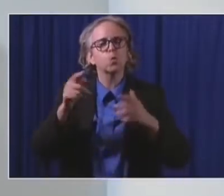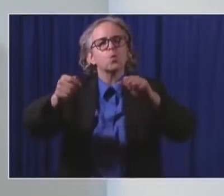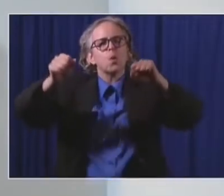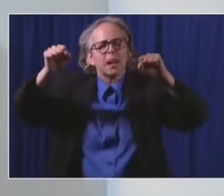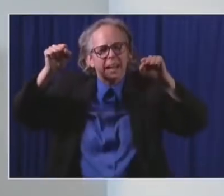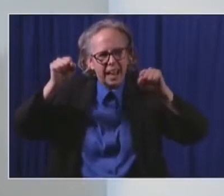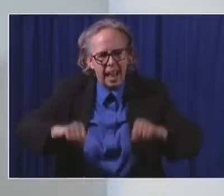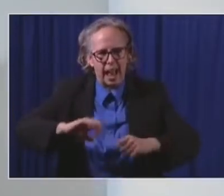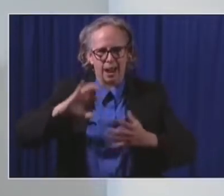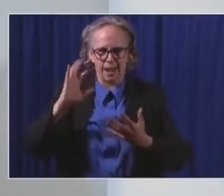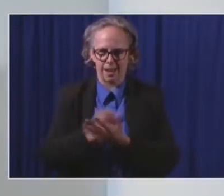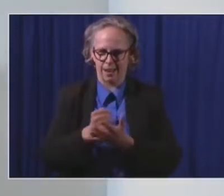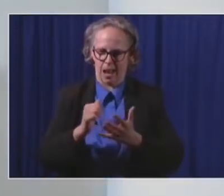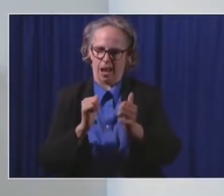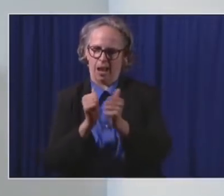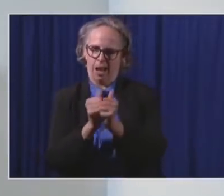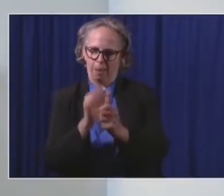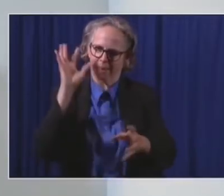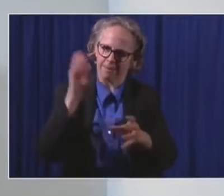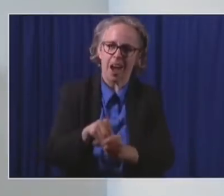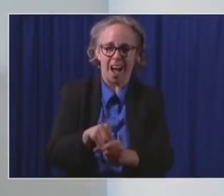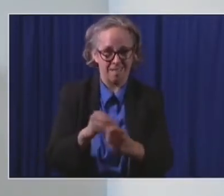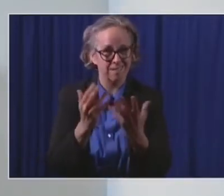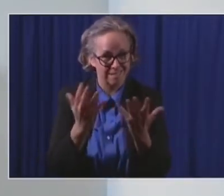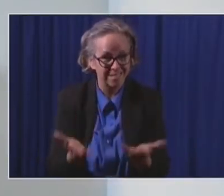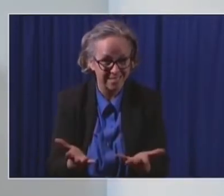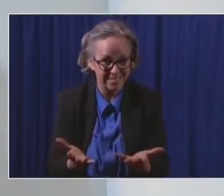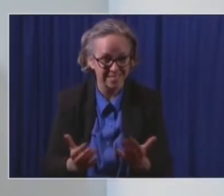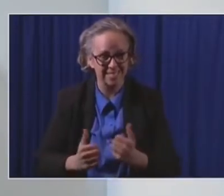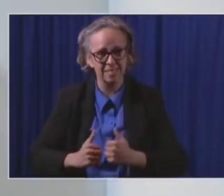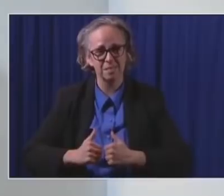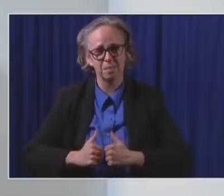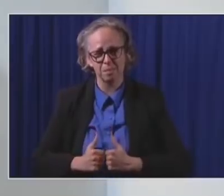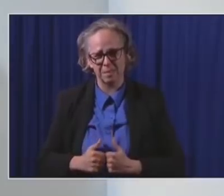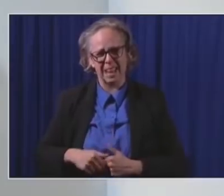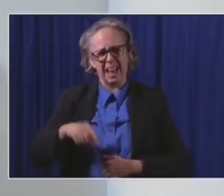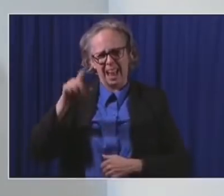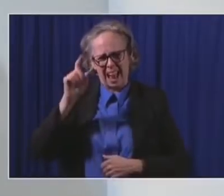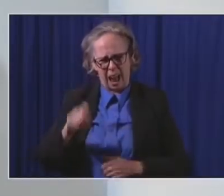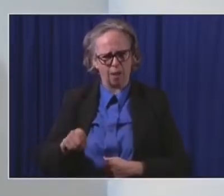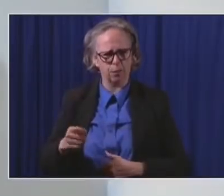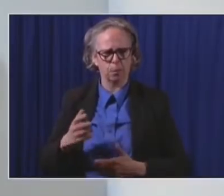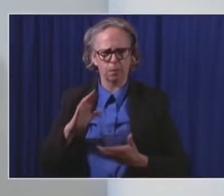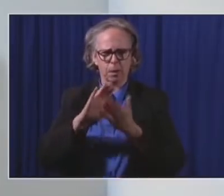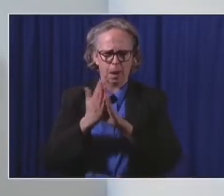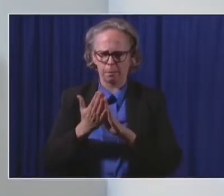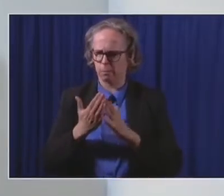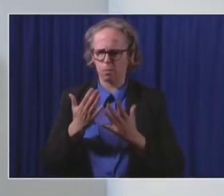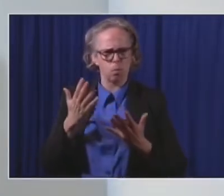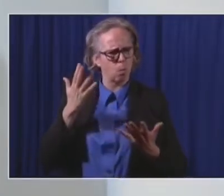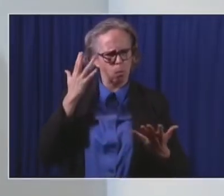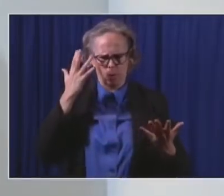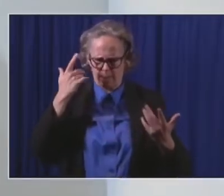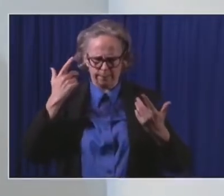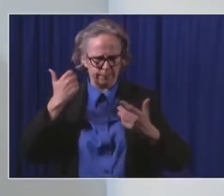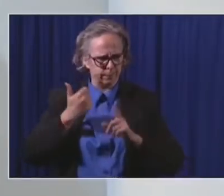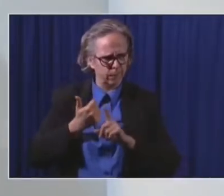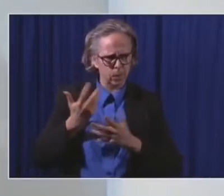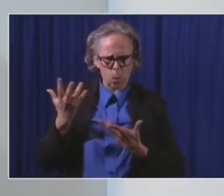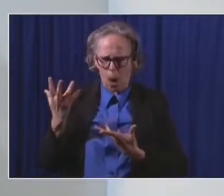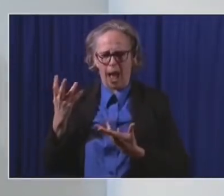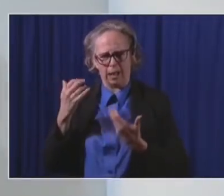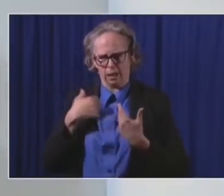protecting your teammates, in protecting you, you are putting yourself in a better place to have a season, to do the things that you